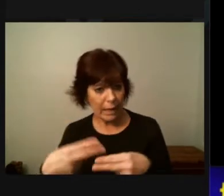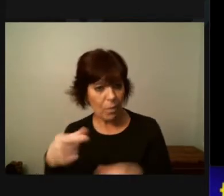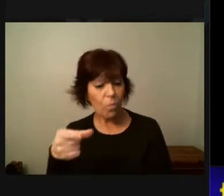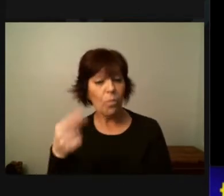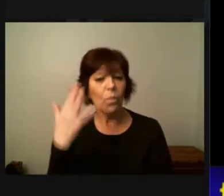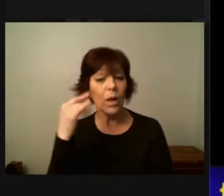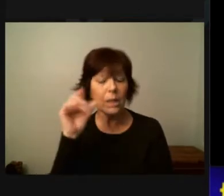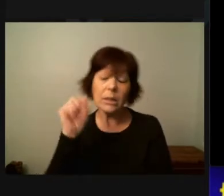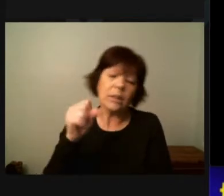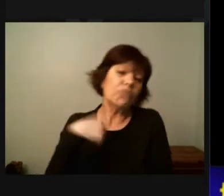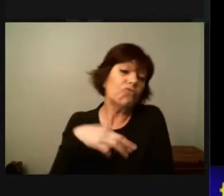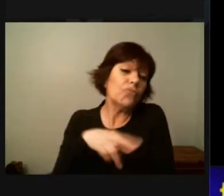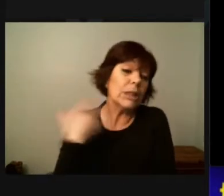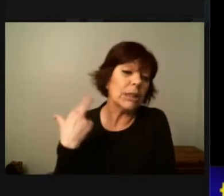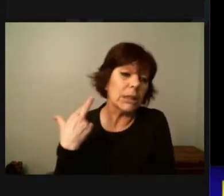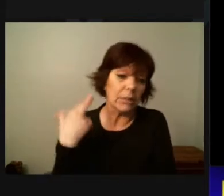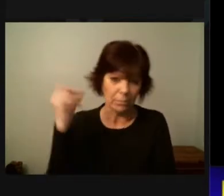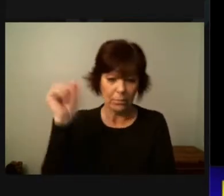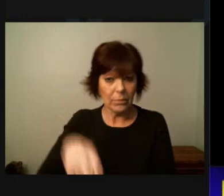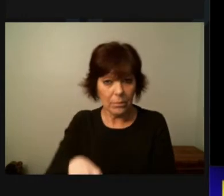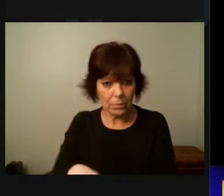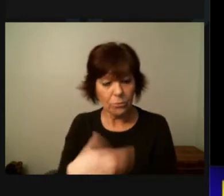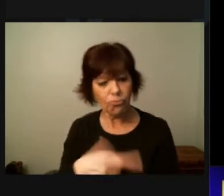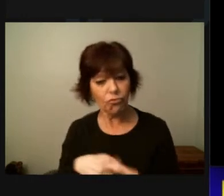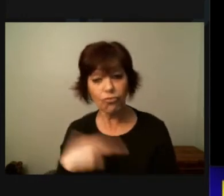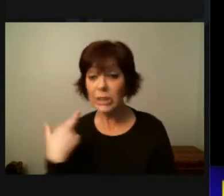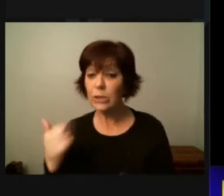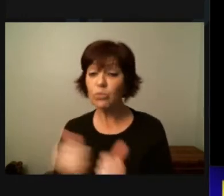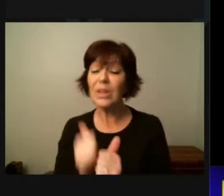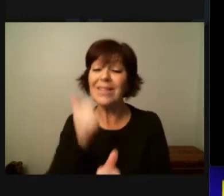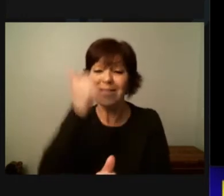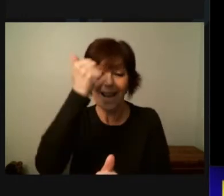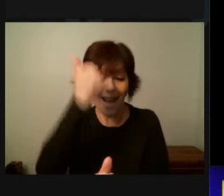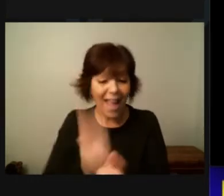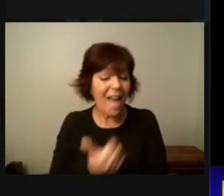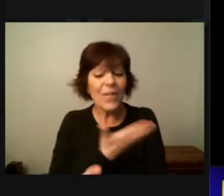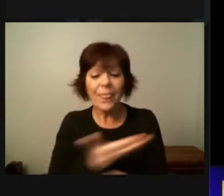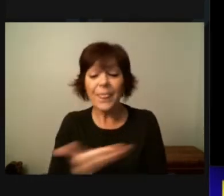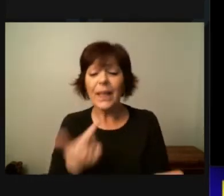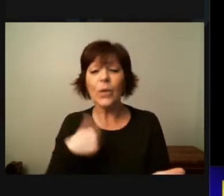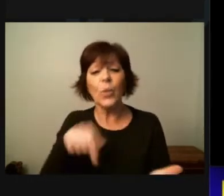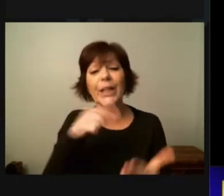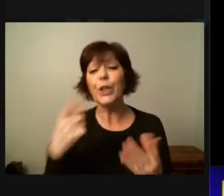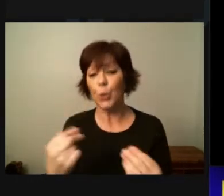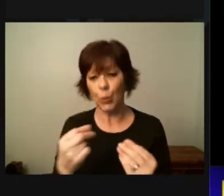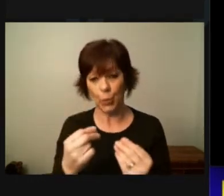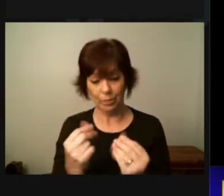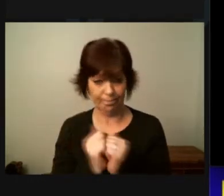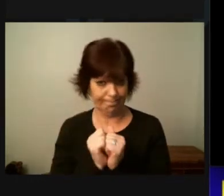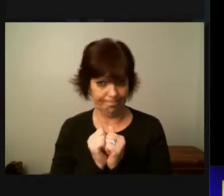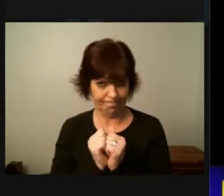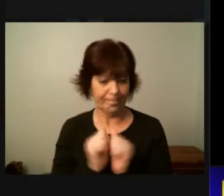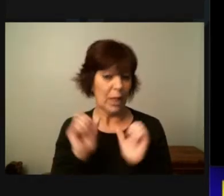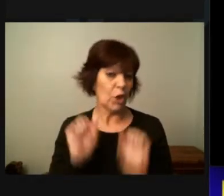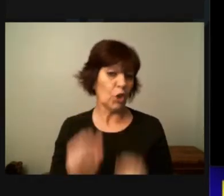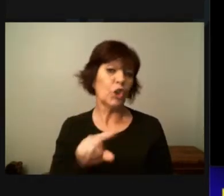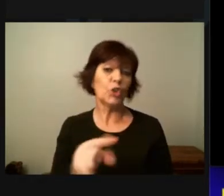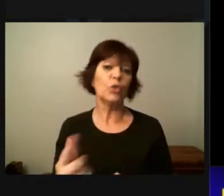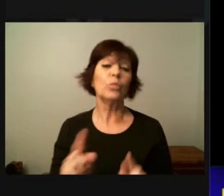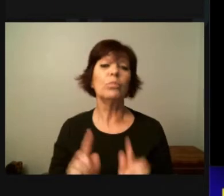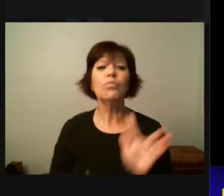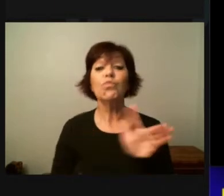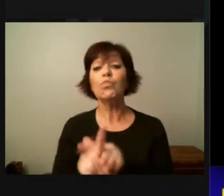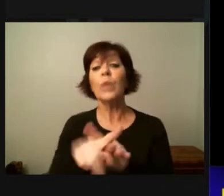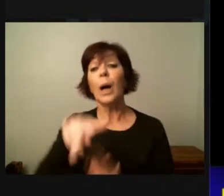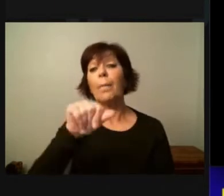are risks. There's risks that come with every single thing we do. So could you come to a pod and